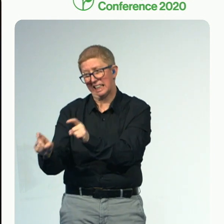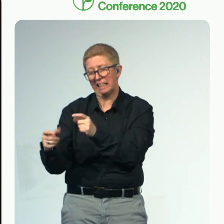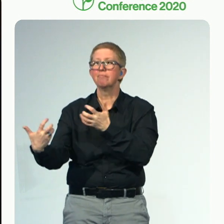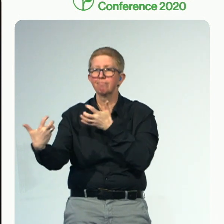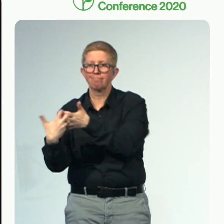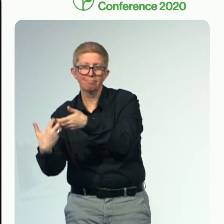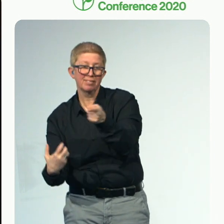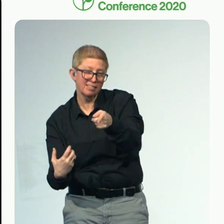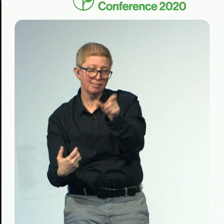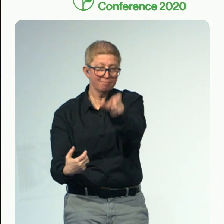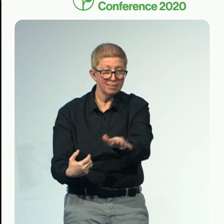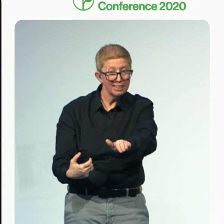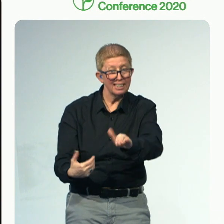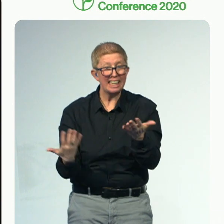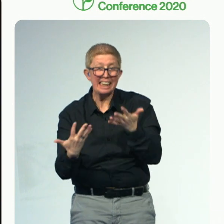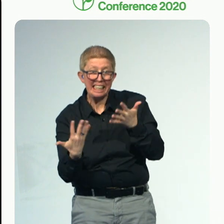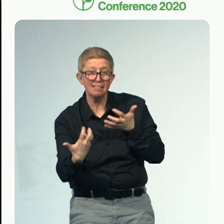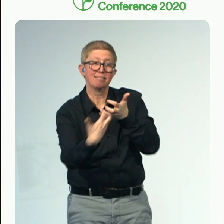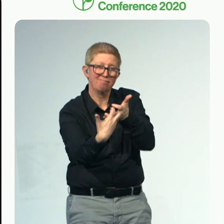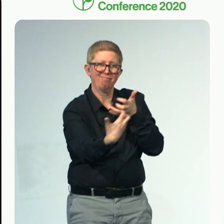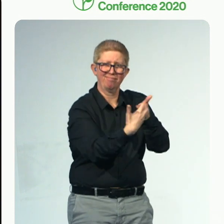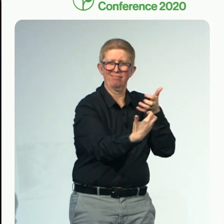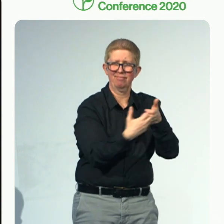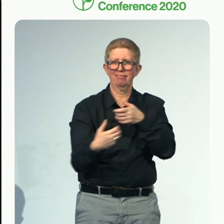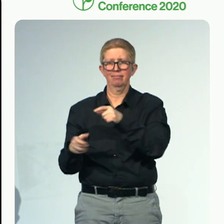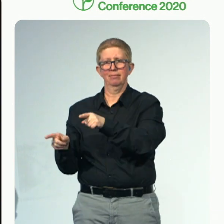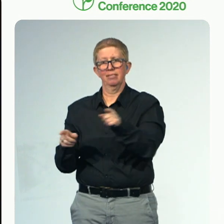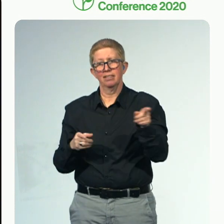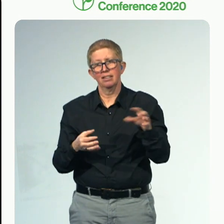examination settings, which can do quite a lot.